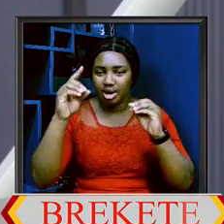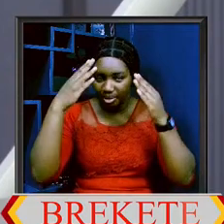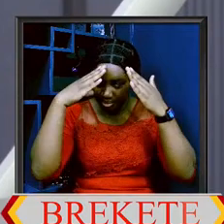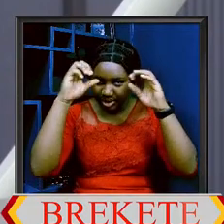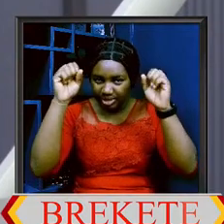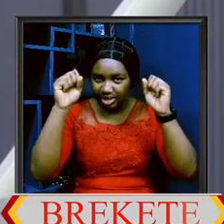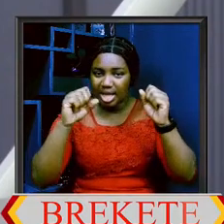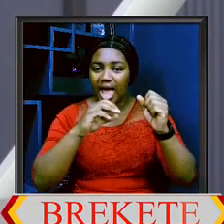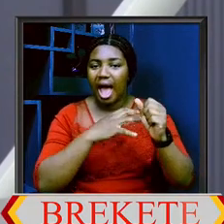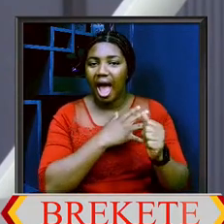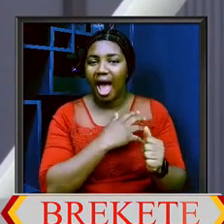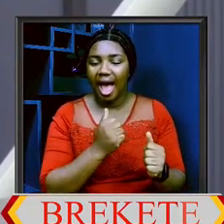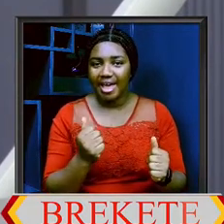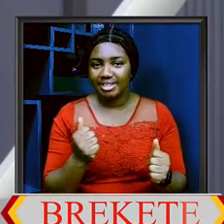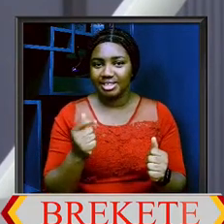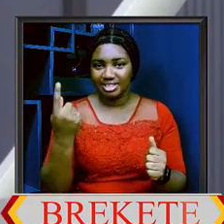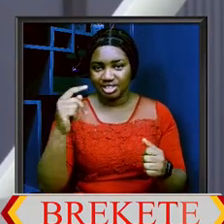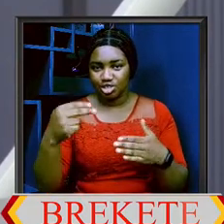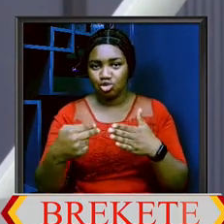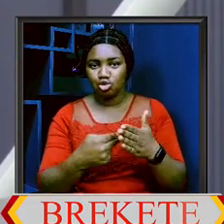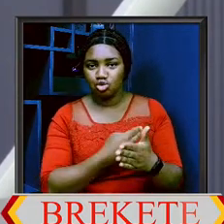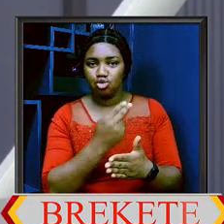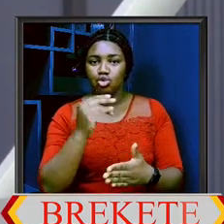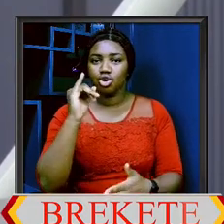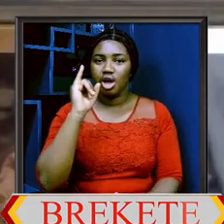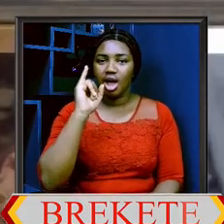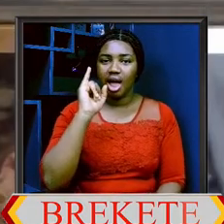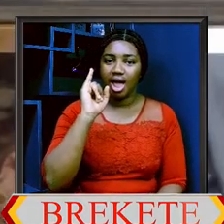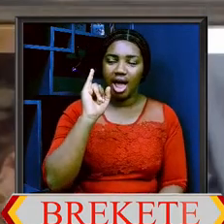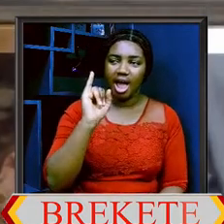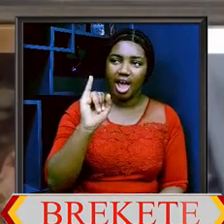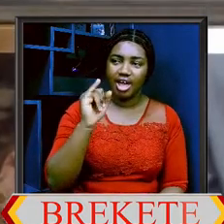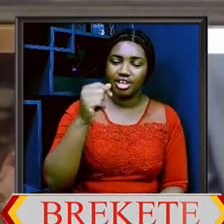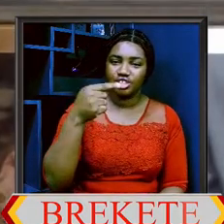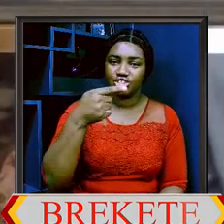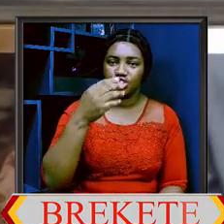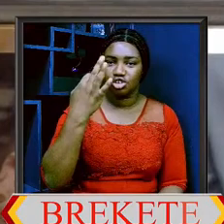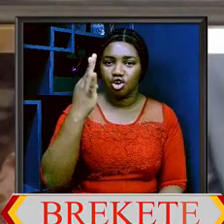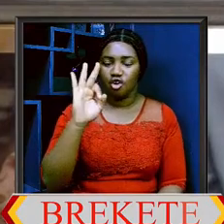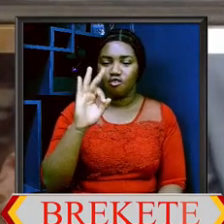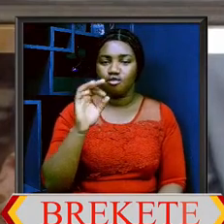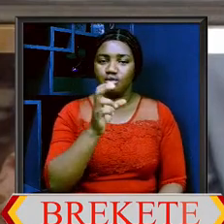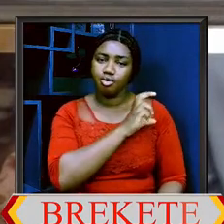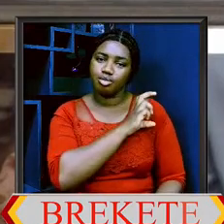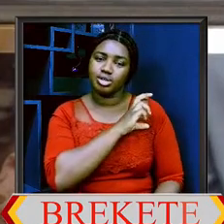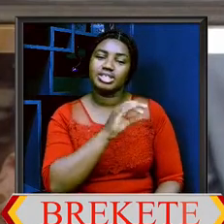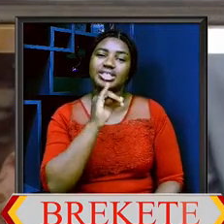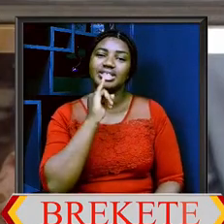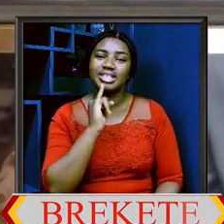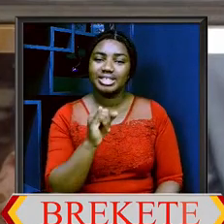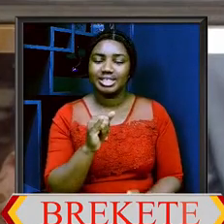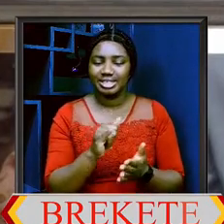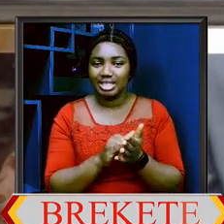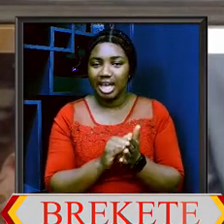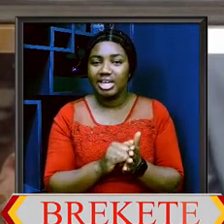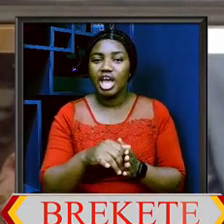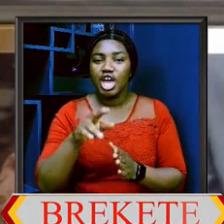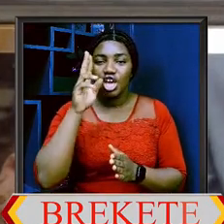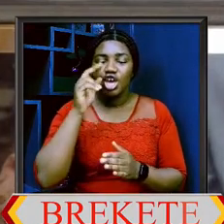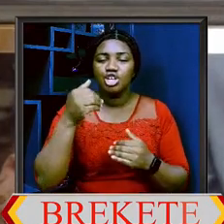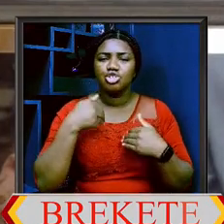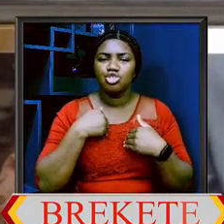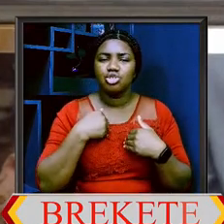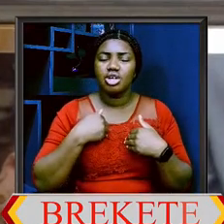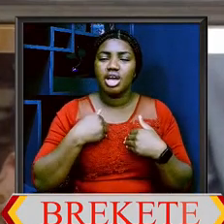president and the new Inspector General of police is that he should have